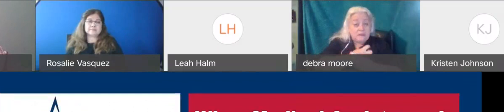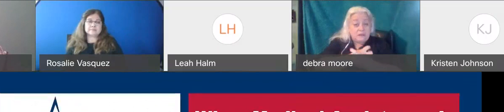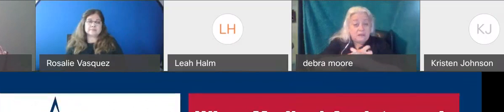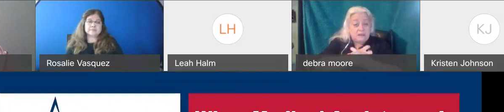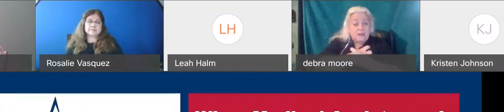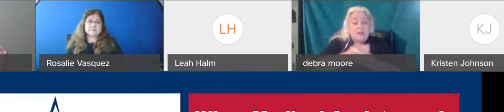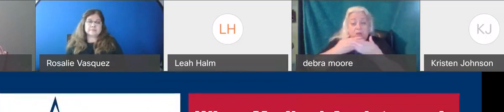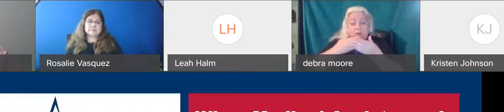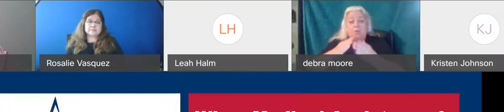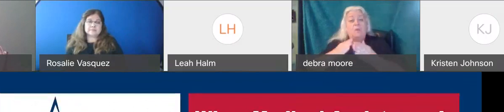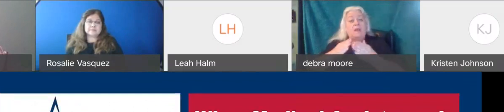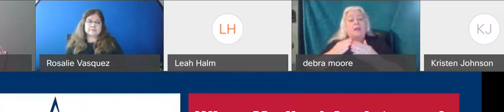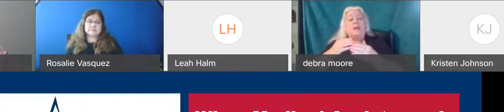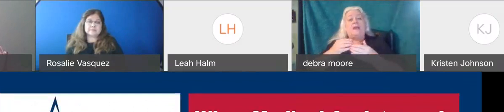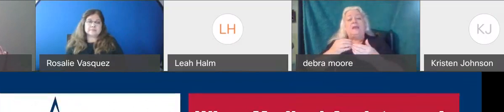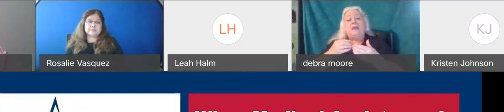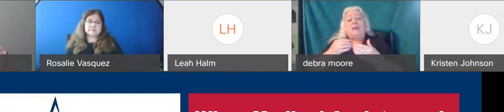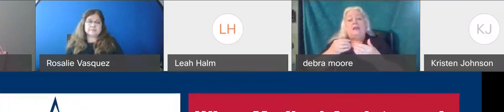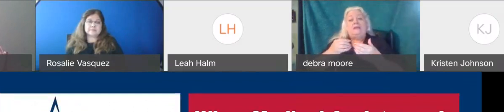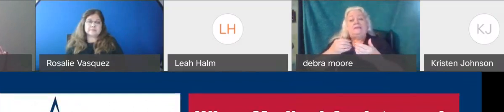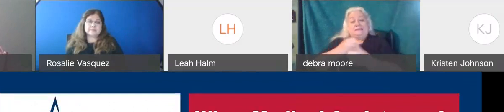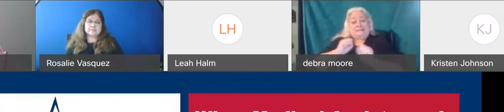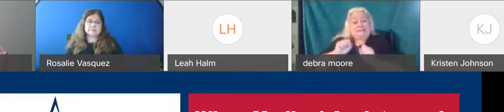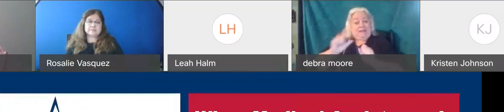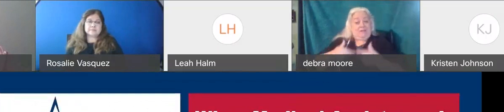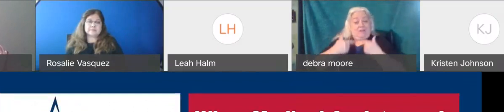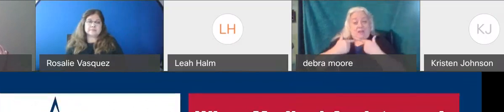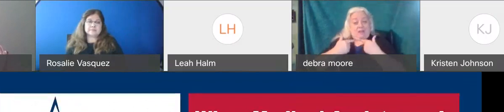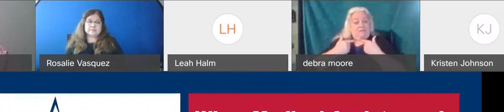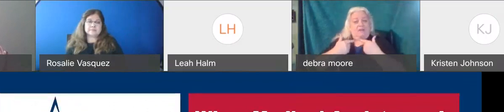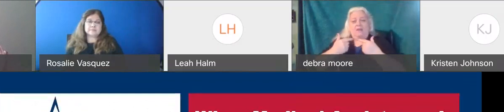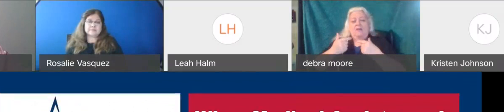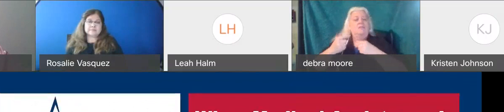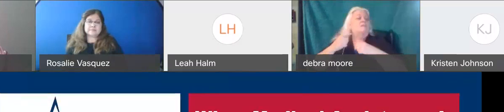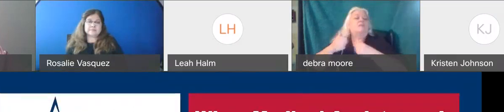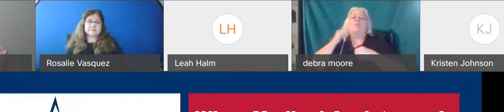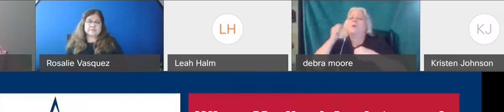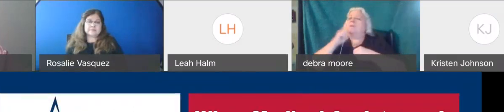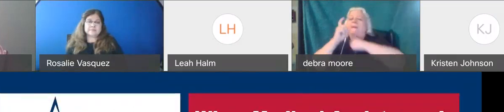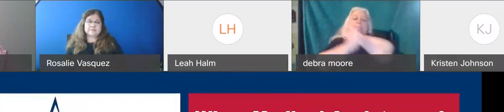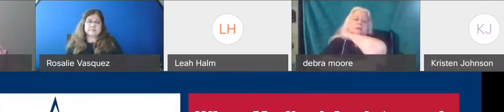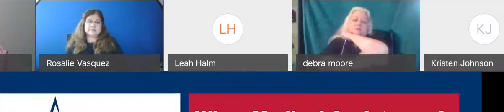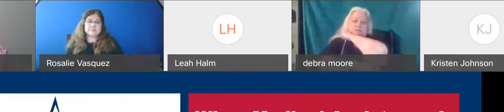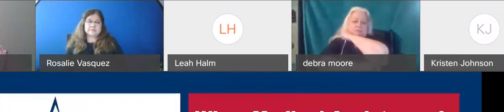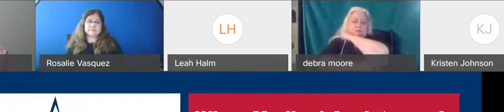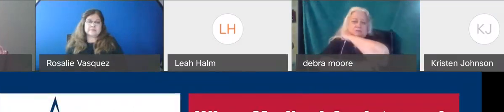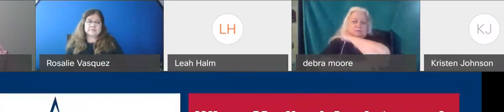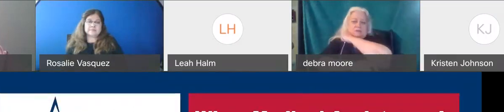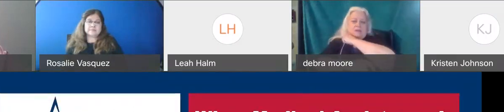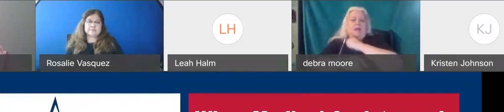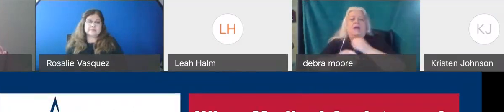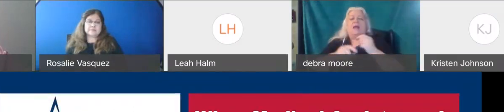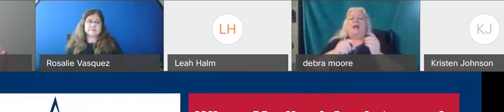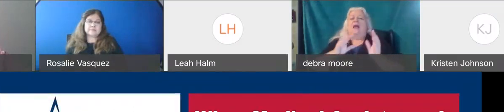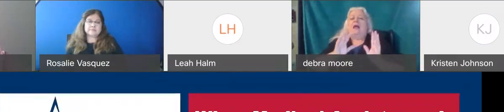will not be charged for possessing or consuming alcohol. So this only applies to the first person that calls for